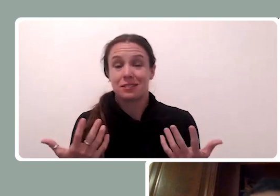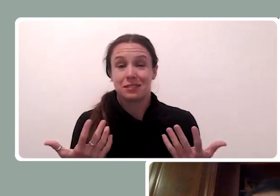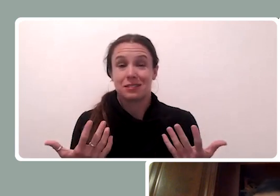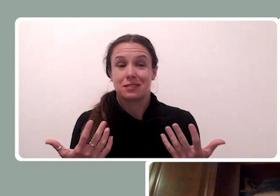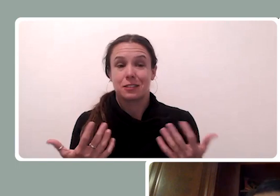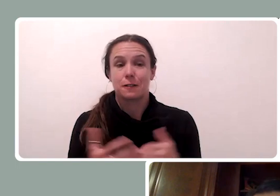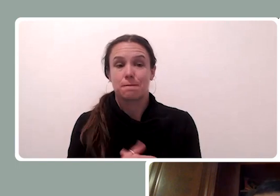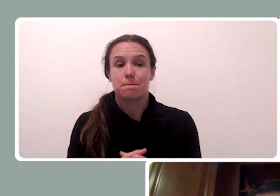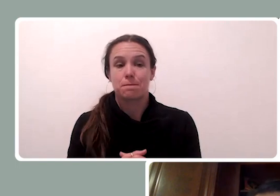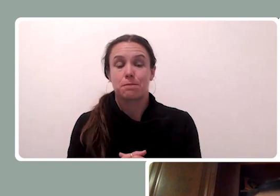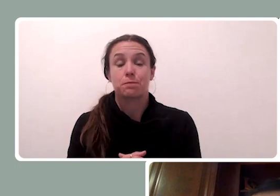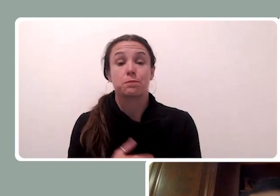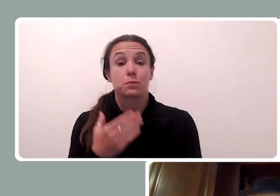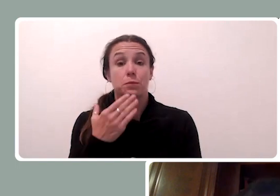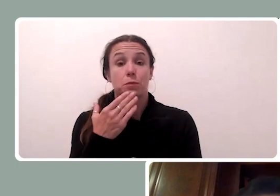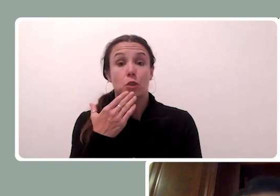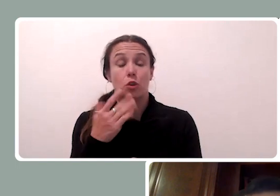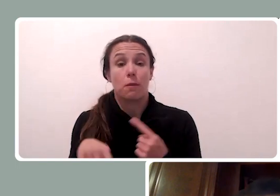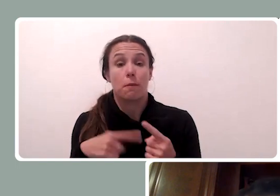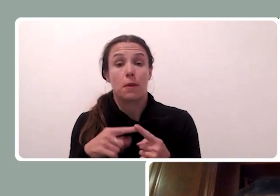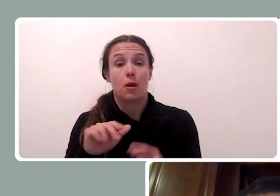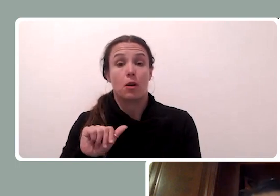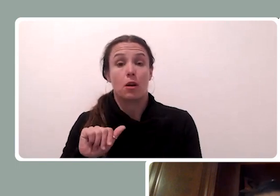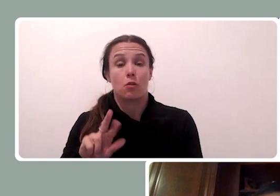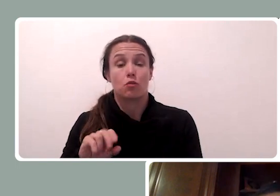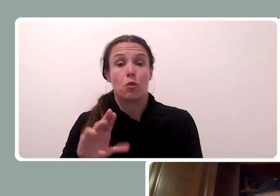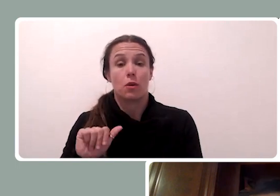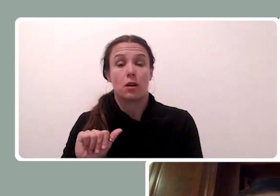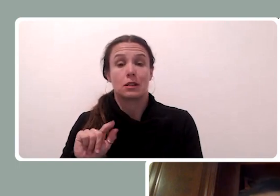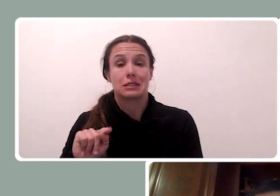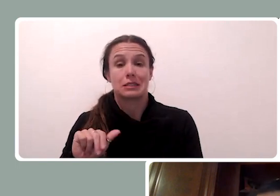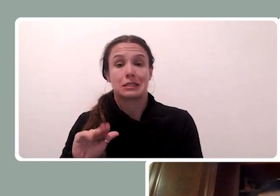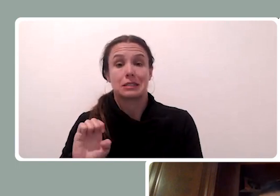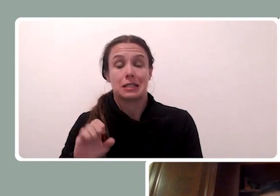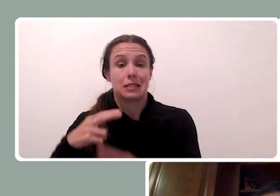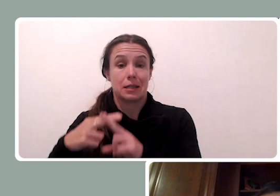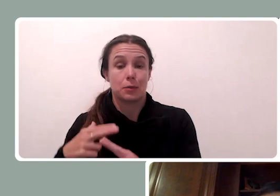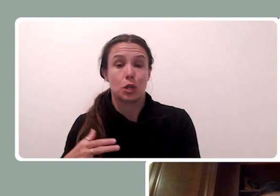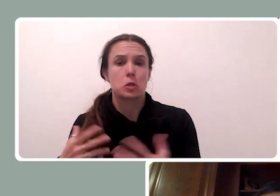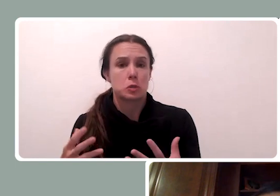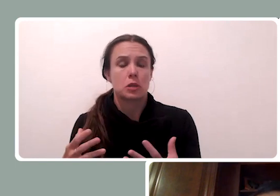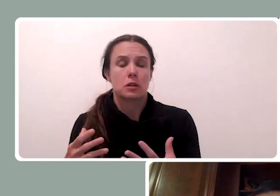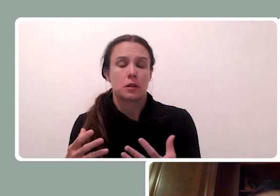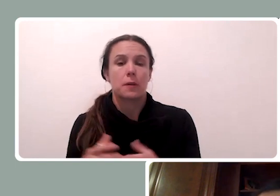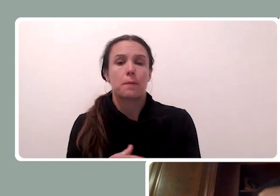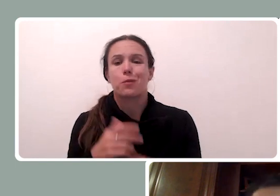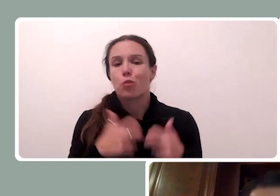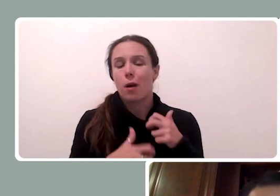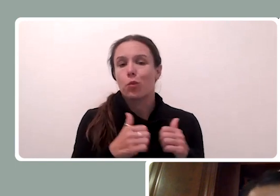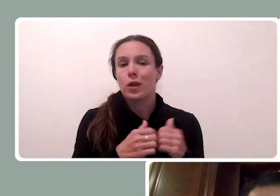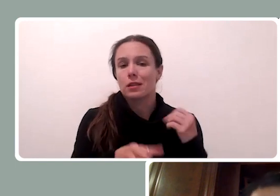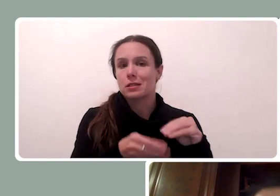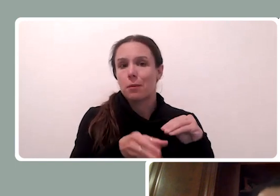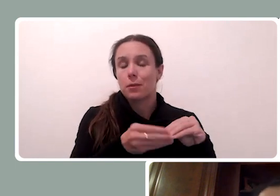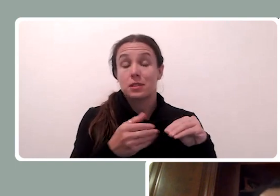about aromatase inhibitors are there are not a lot of drug interactions, but the problem with supplements is there are so many of